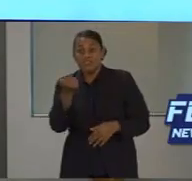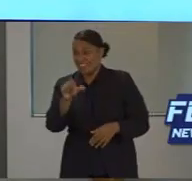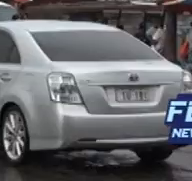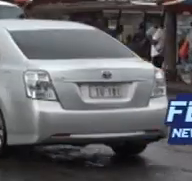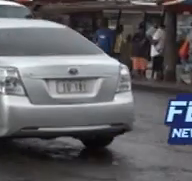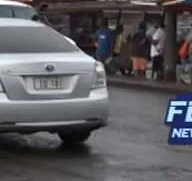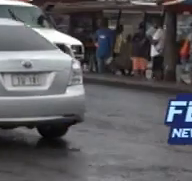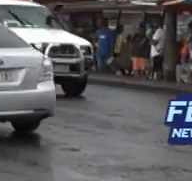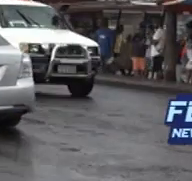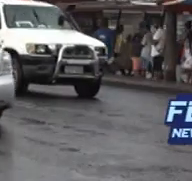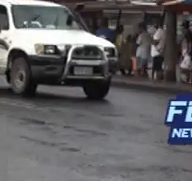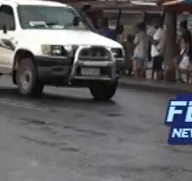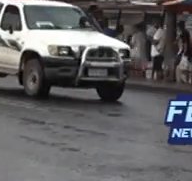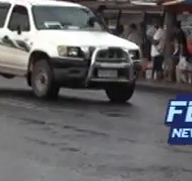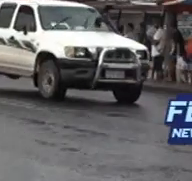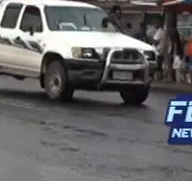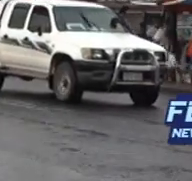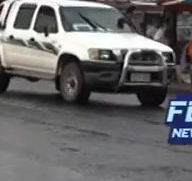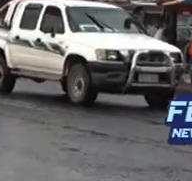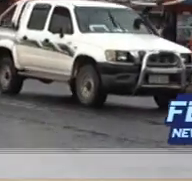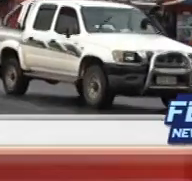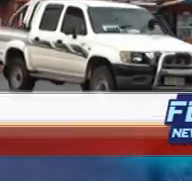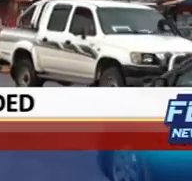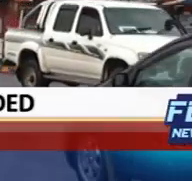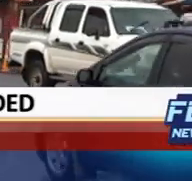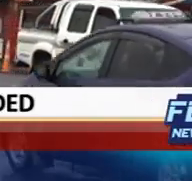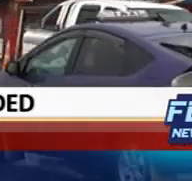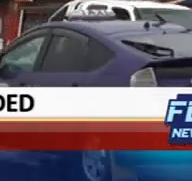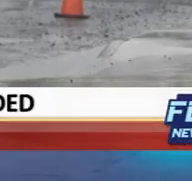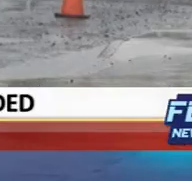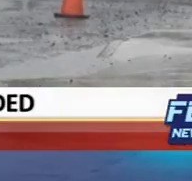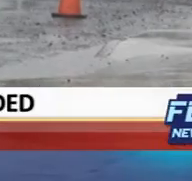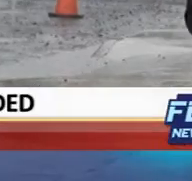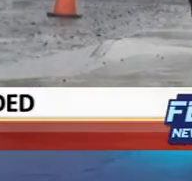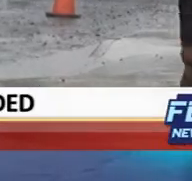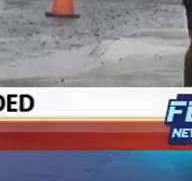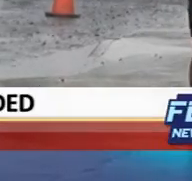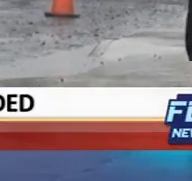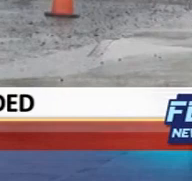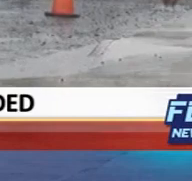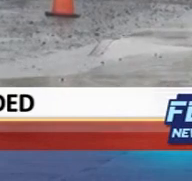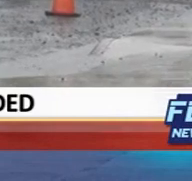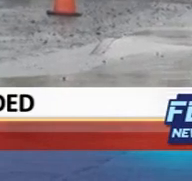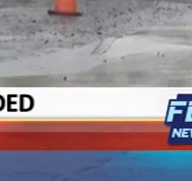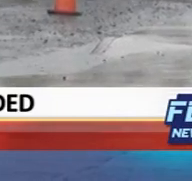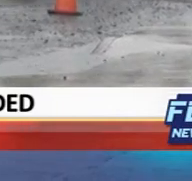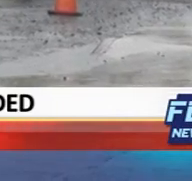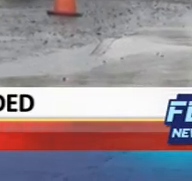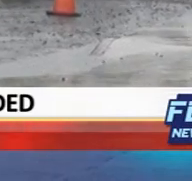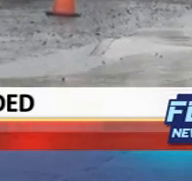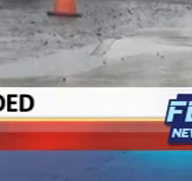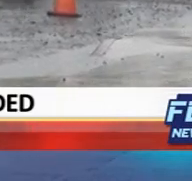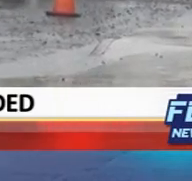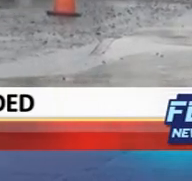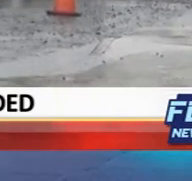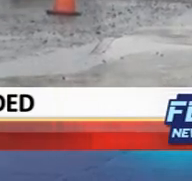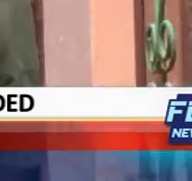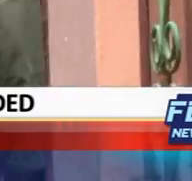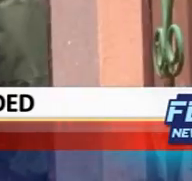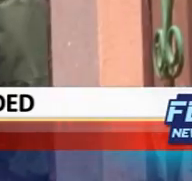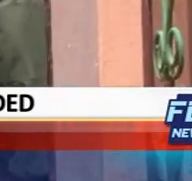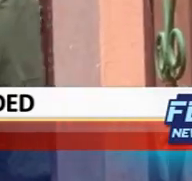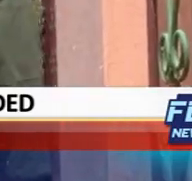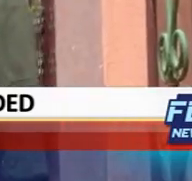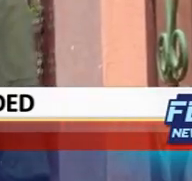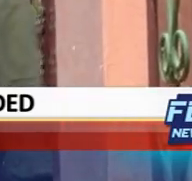out. This has sent the health professional into overdrive and government now extending all quarantine to 28 days.